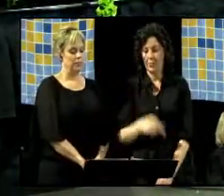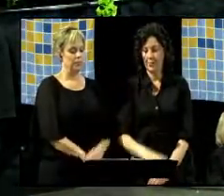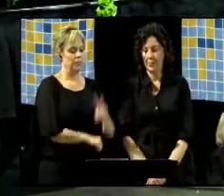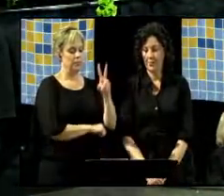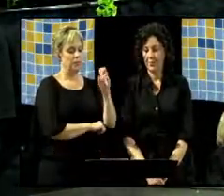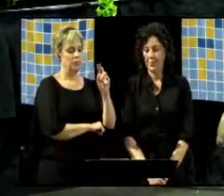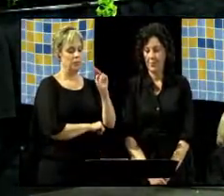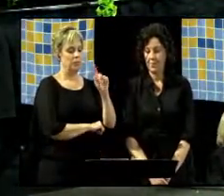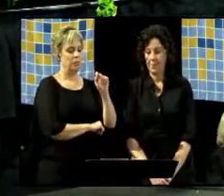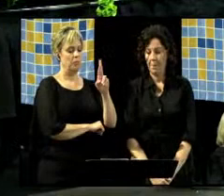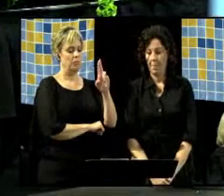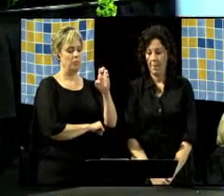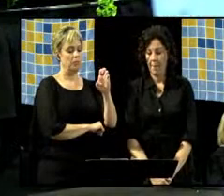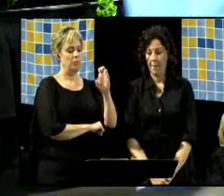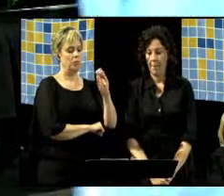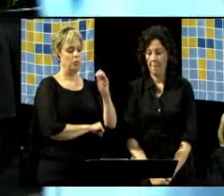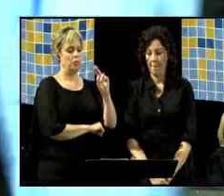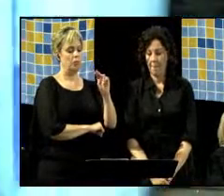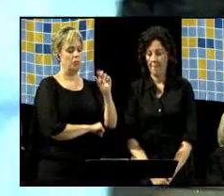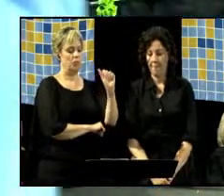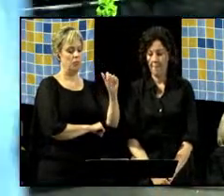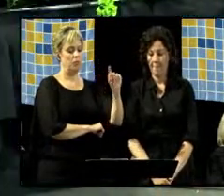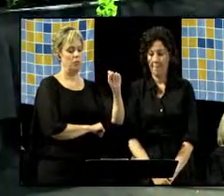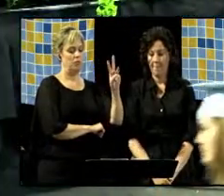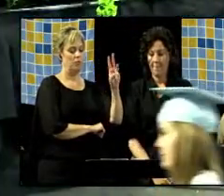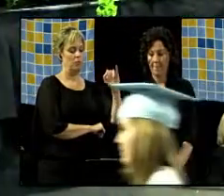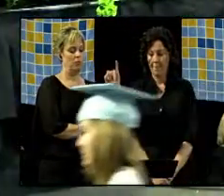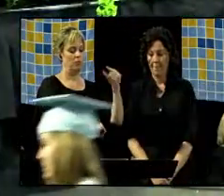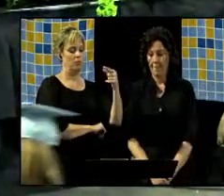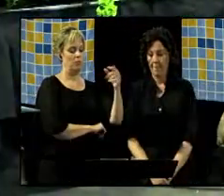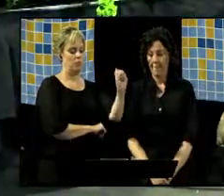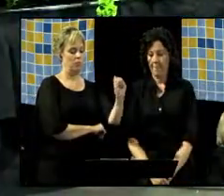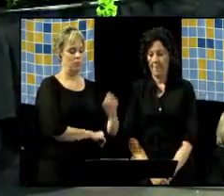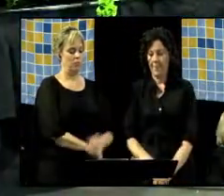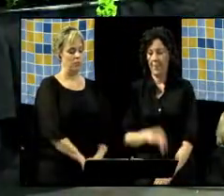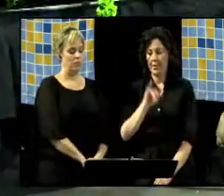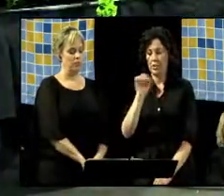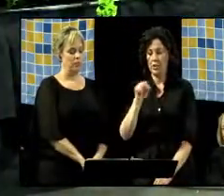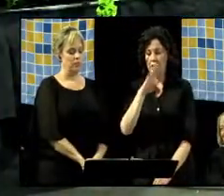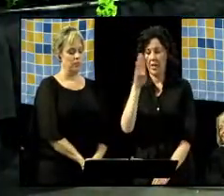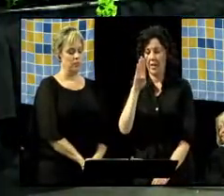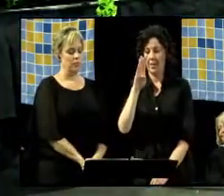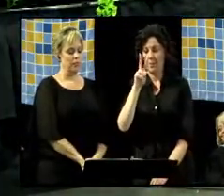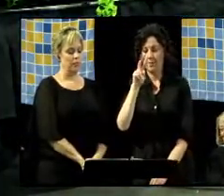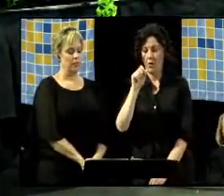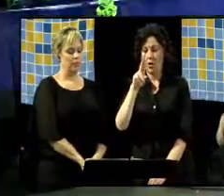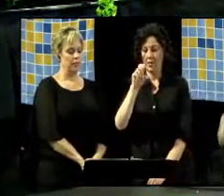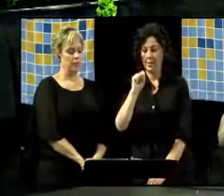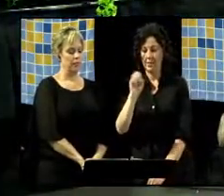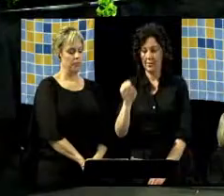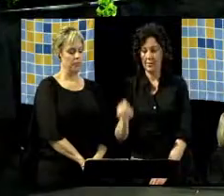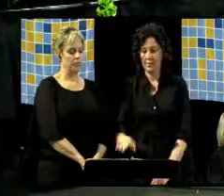Vantriana Viesia Barlett Twiggs, Jacob Powers Voss,